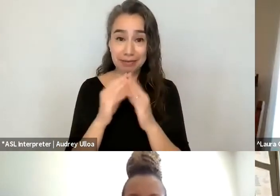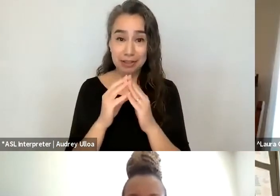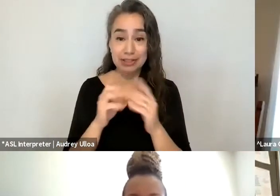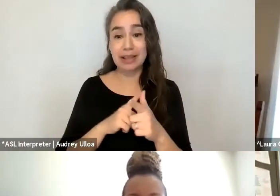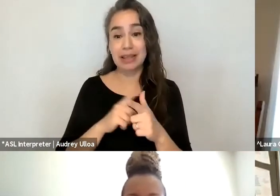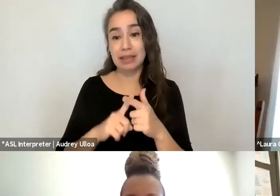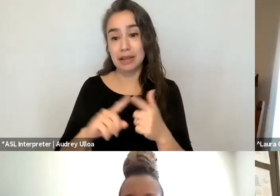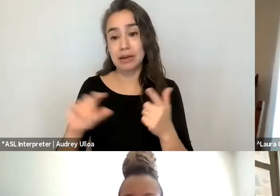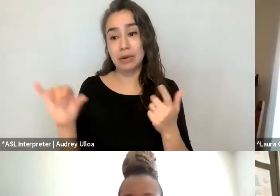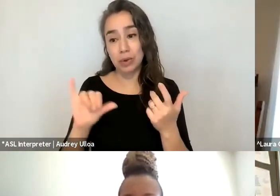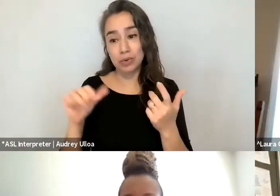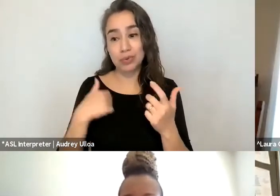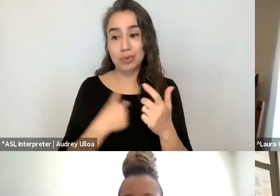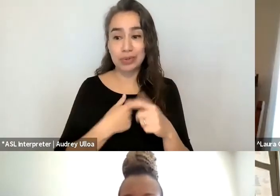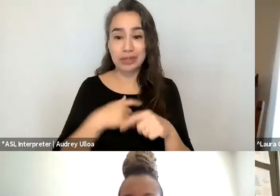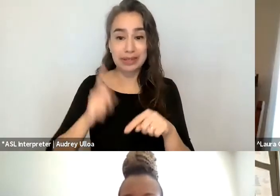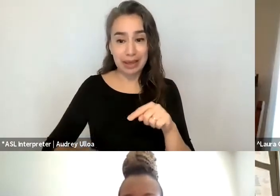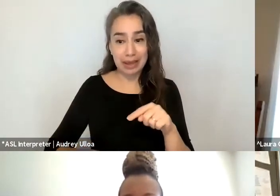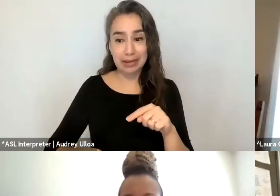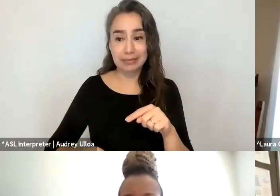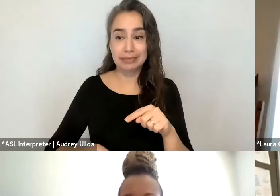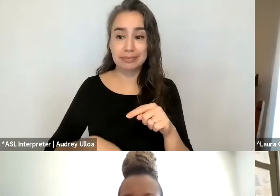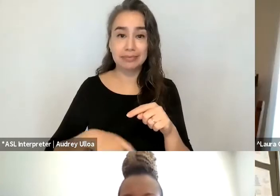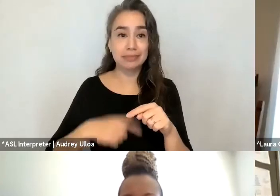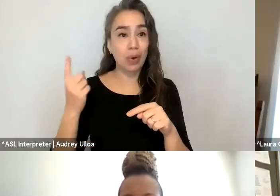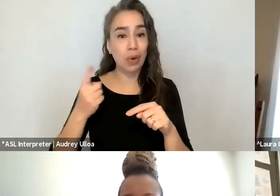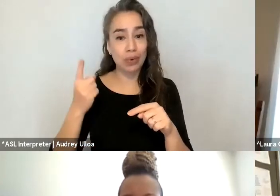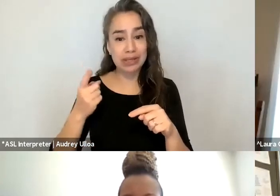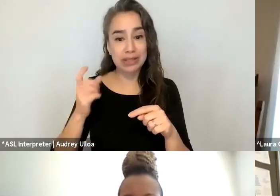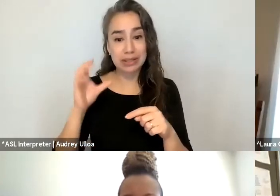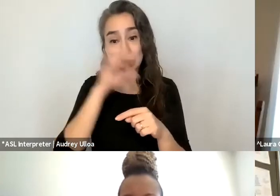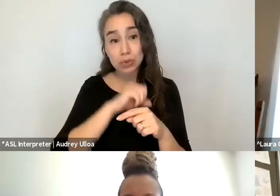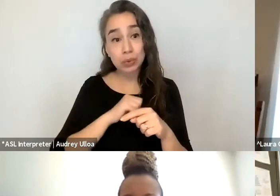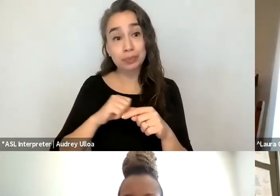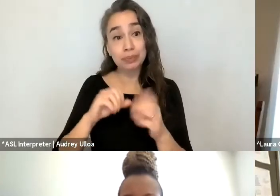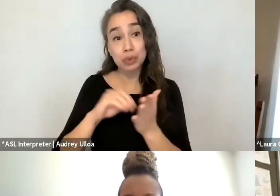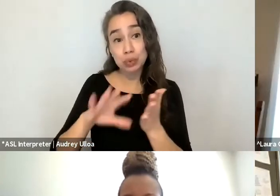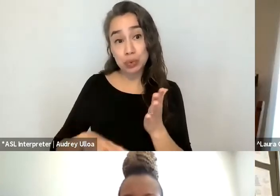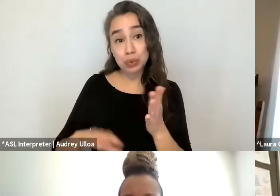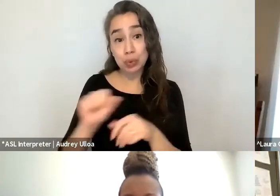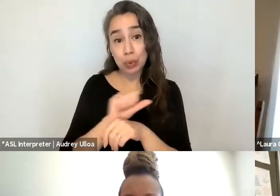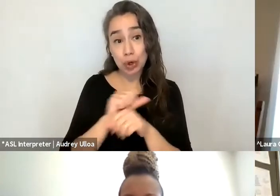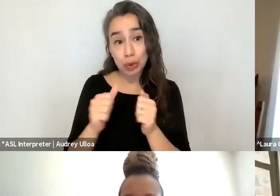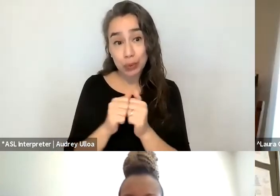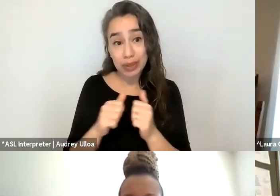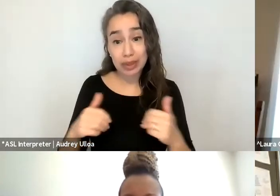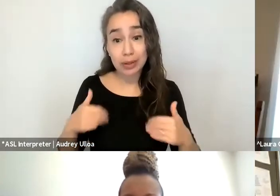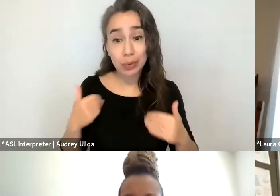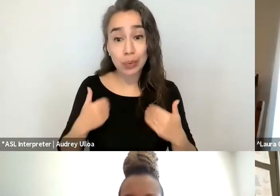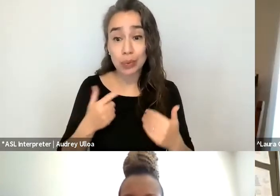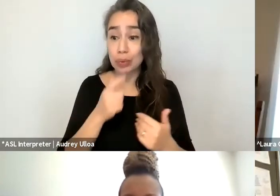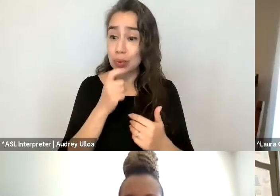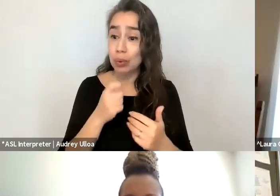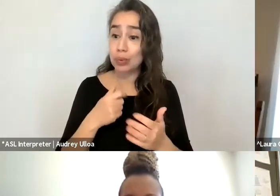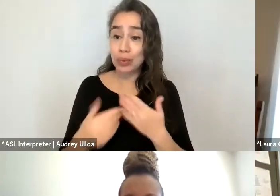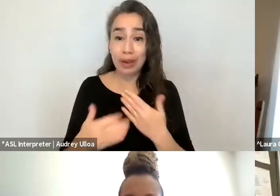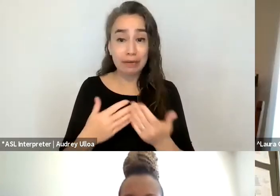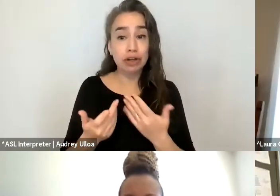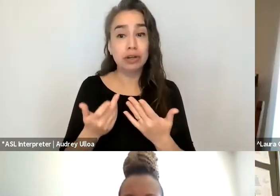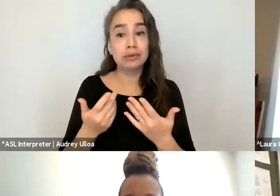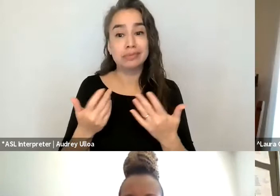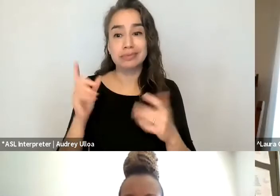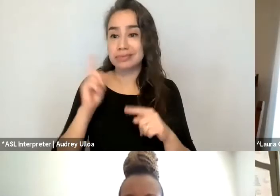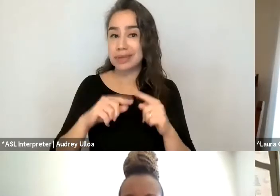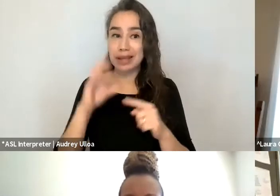also we can't always assume that the students that we work with or the youth or whoever that we work with have access